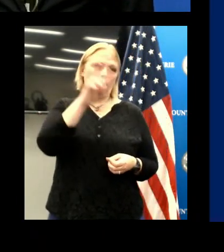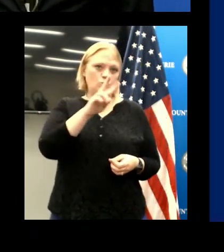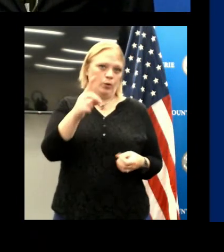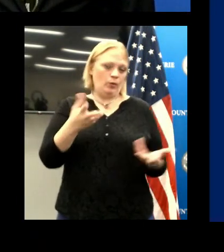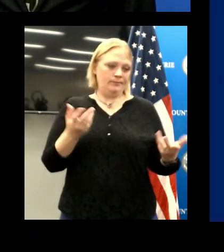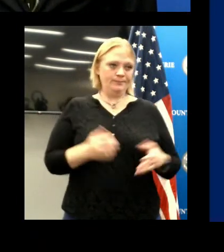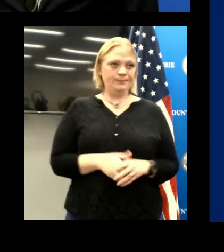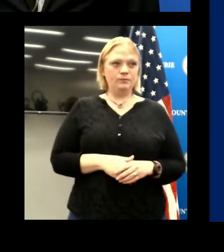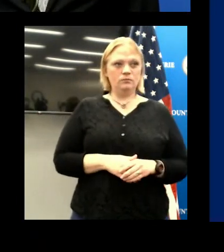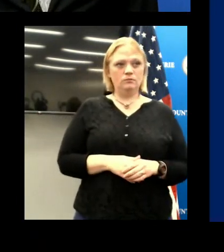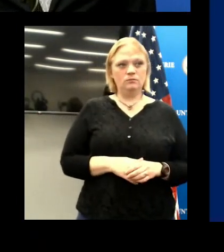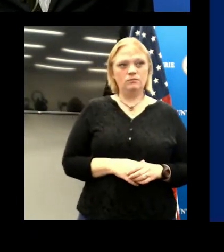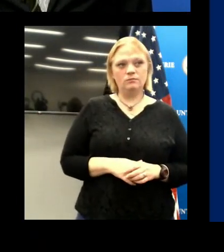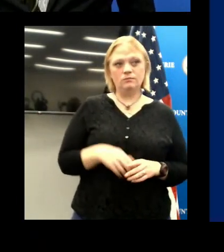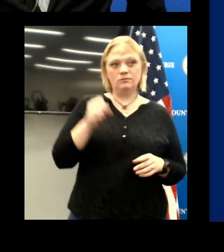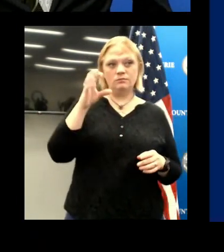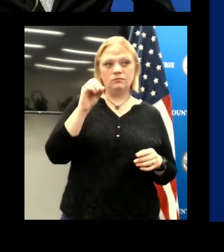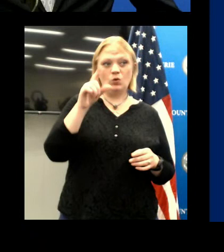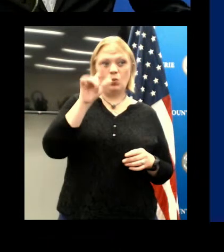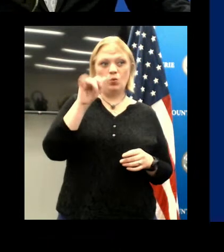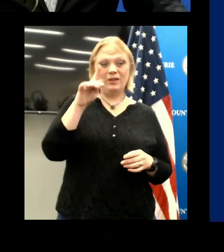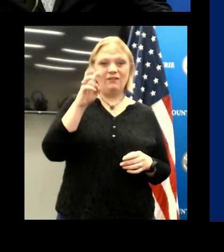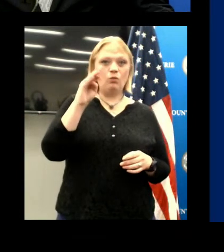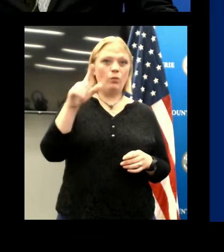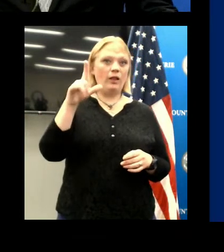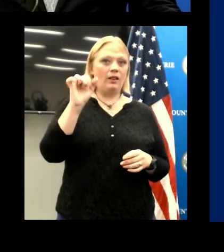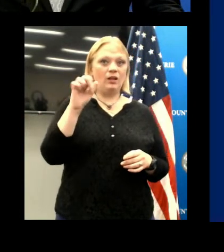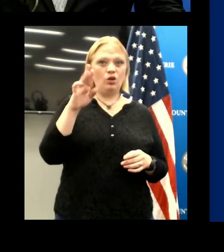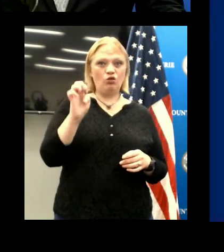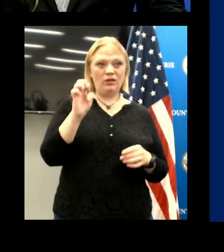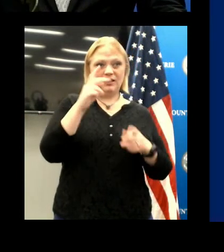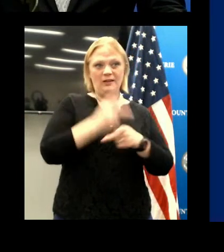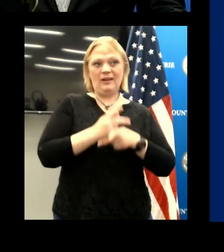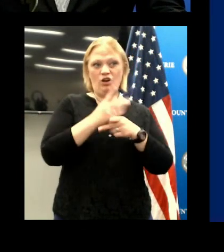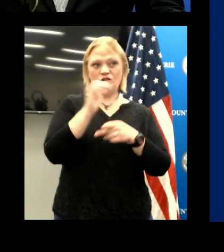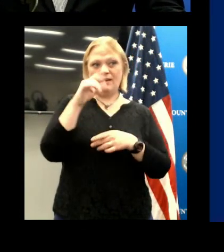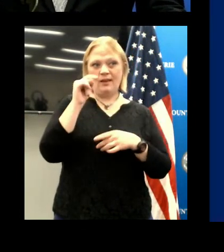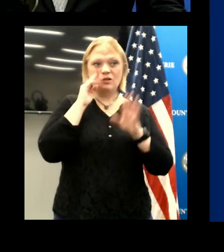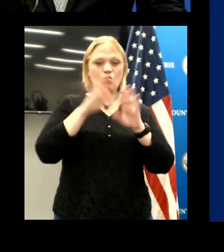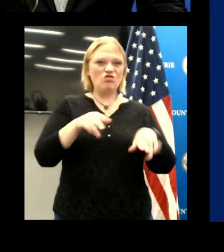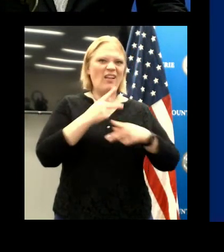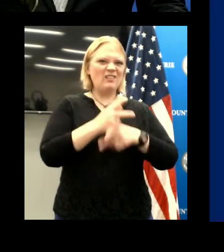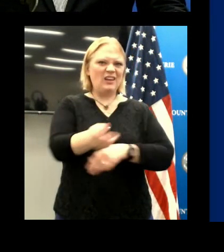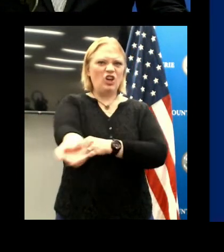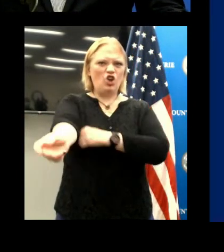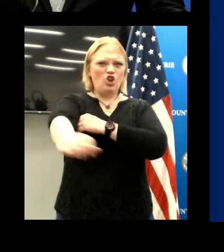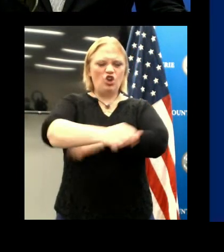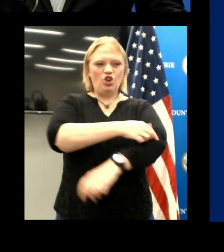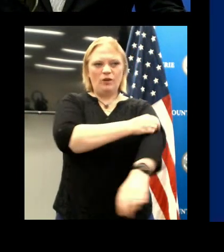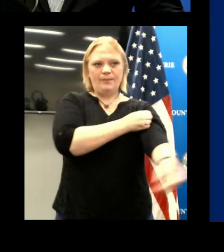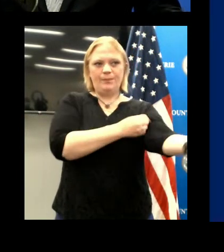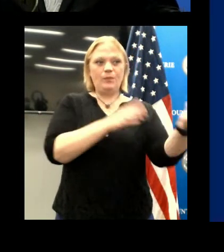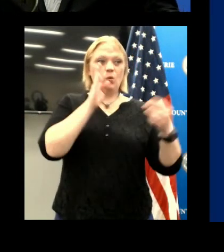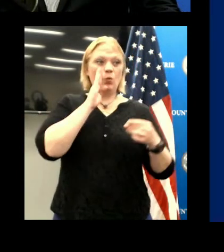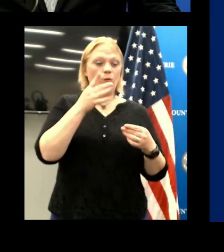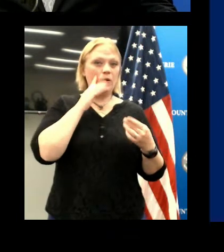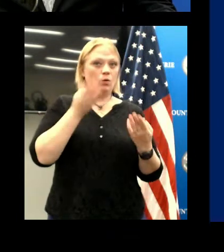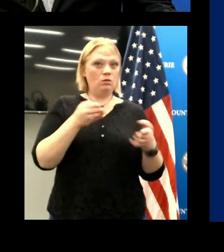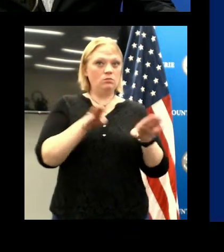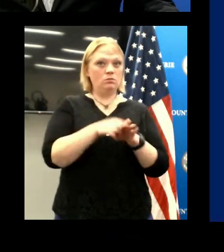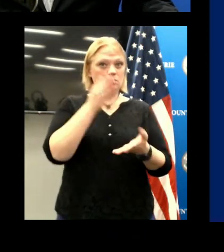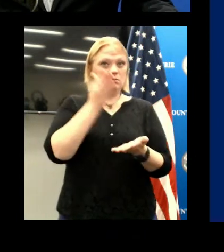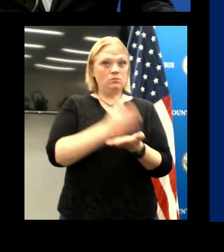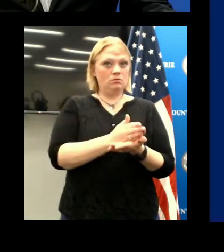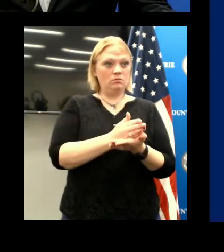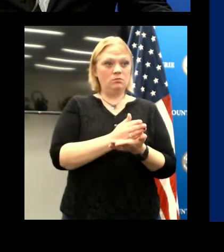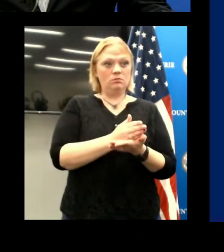211. Louisville Area CARES Act child care funding, $7 million is in child care subsidy. We will be shutting that down